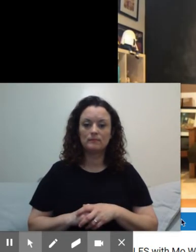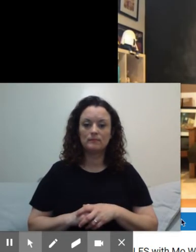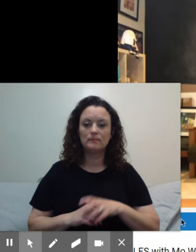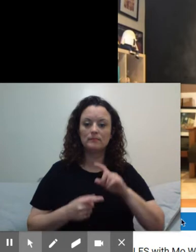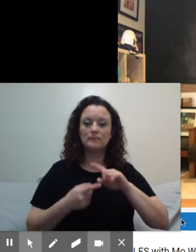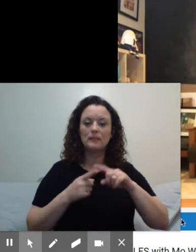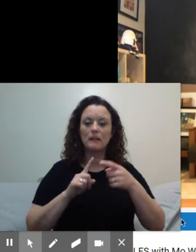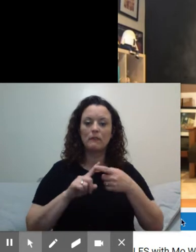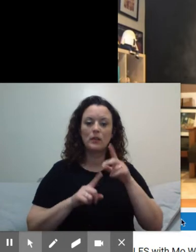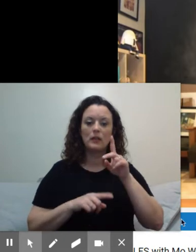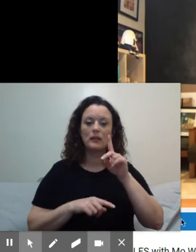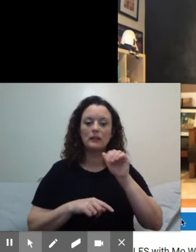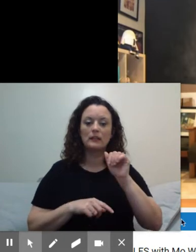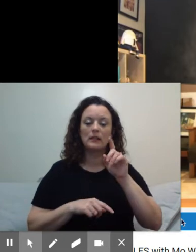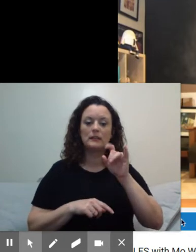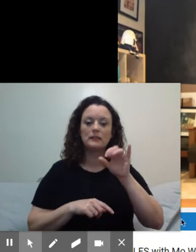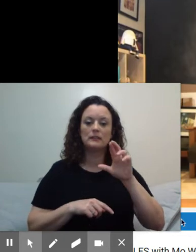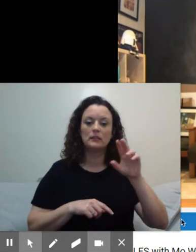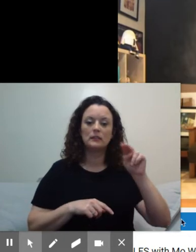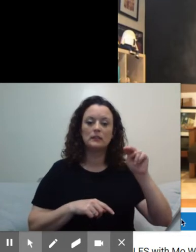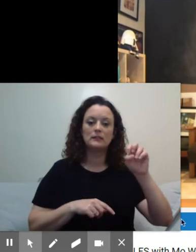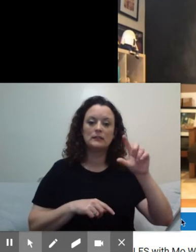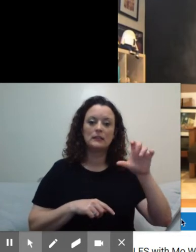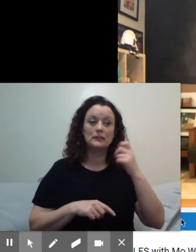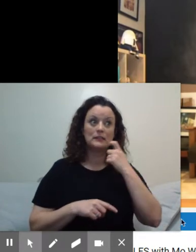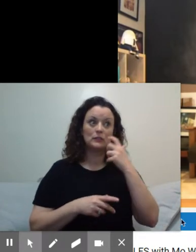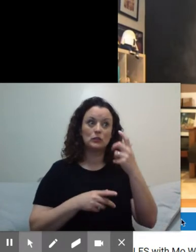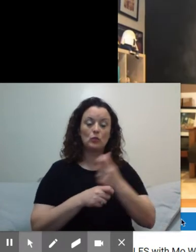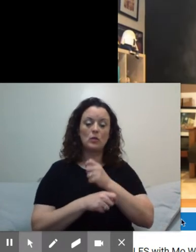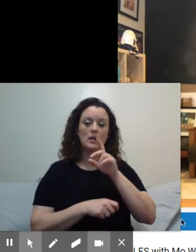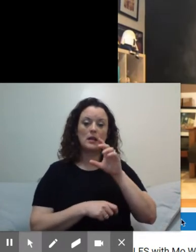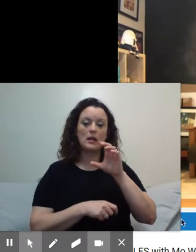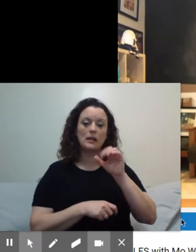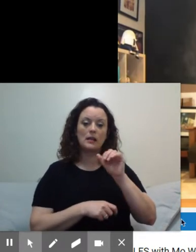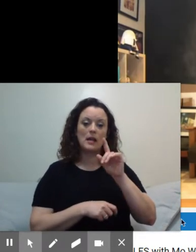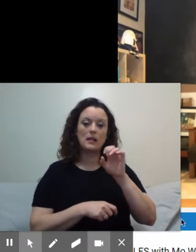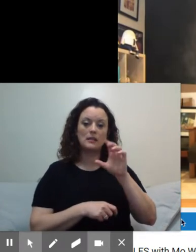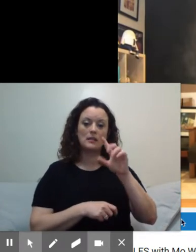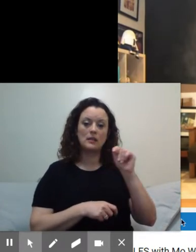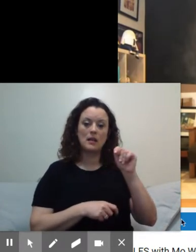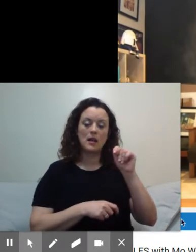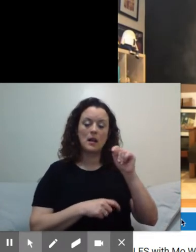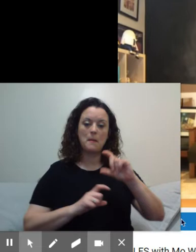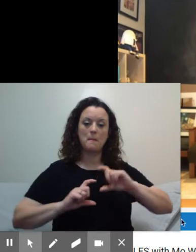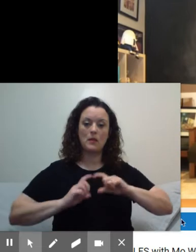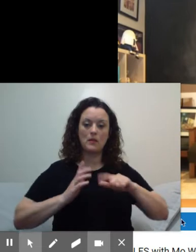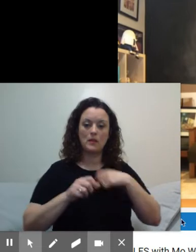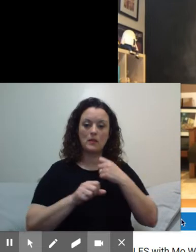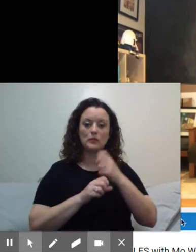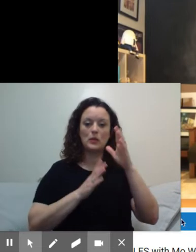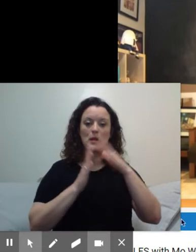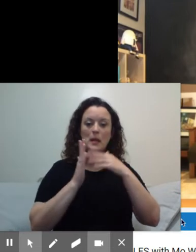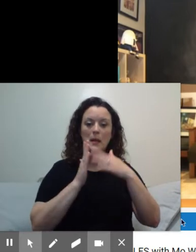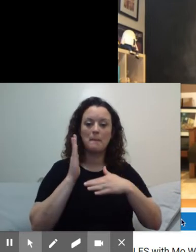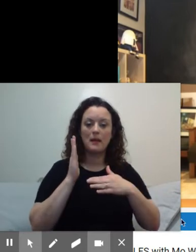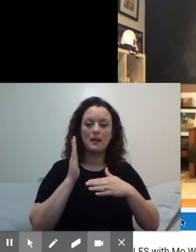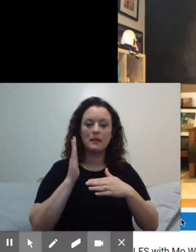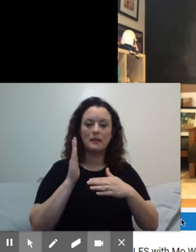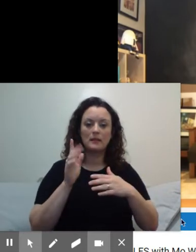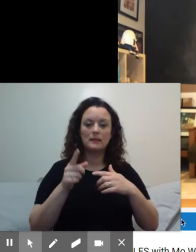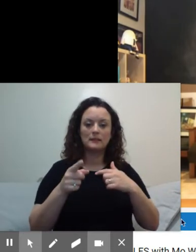My friend Kadir Nelson, who won the Caldecott Medal this year, painted this portrait of me. It only took him 1